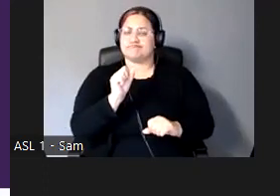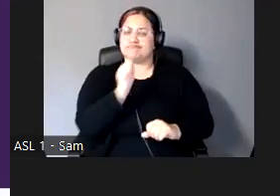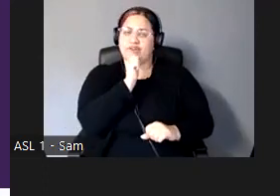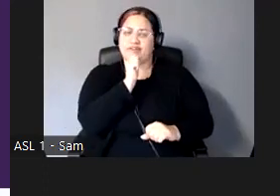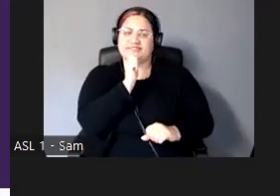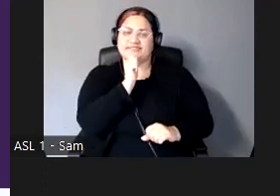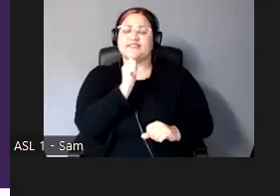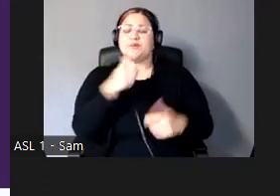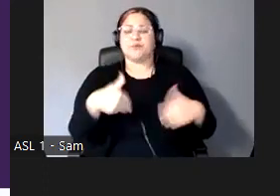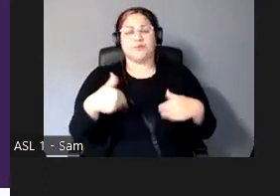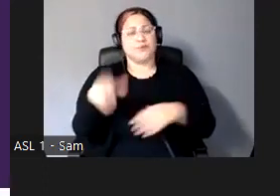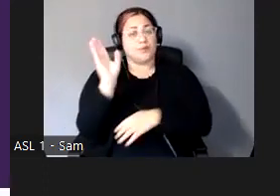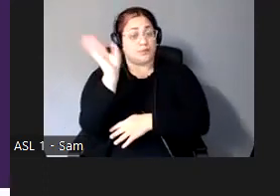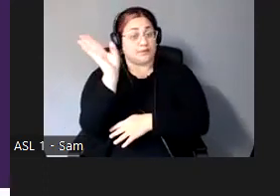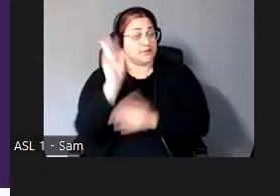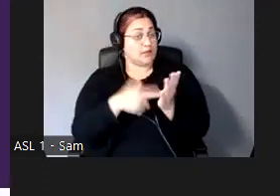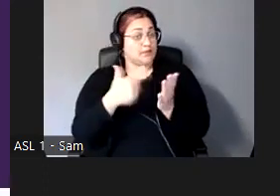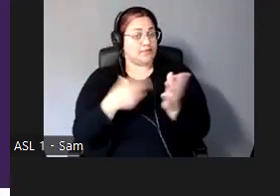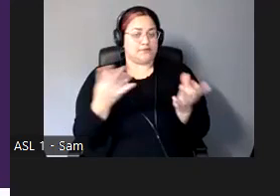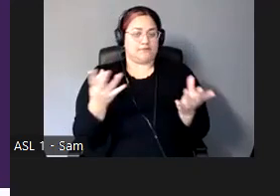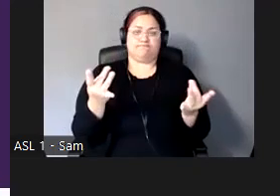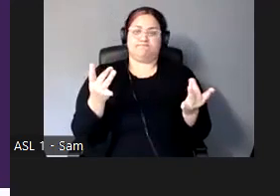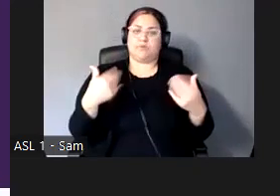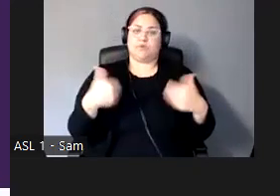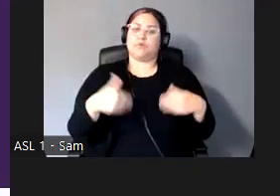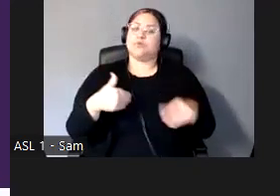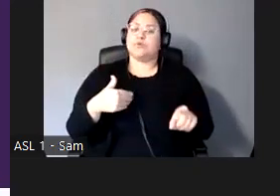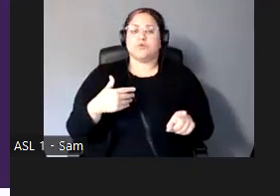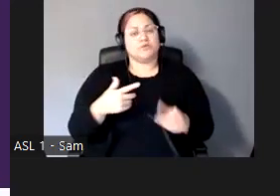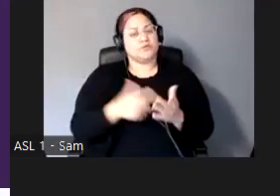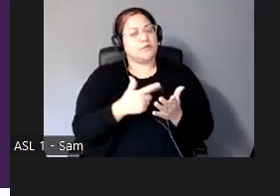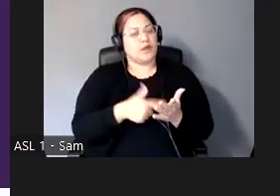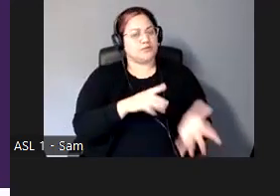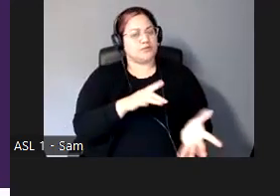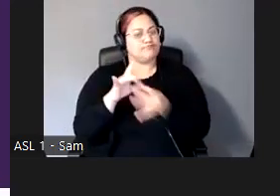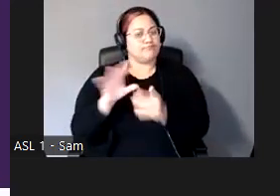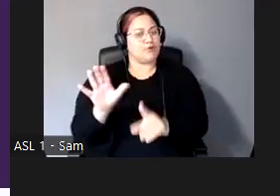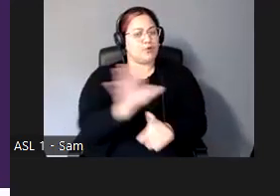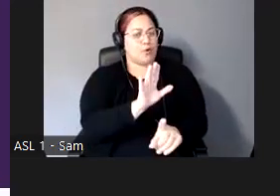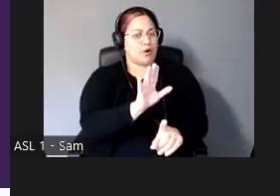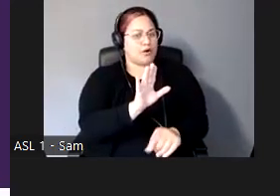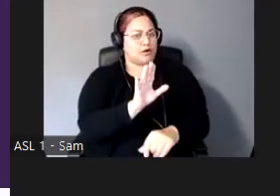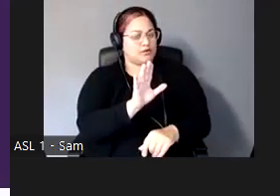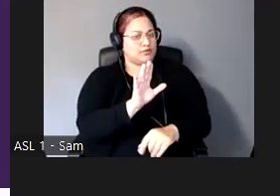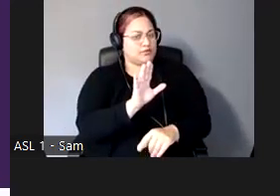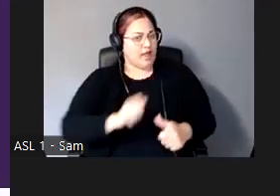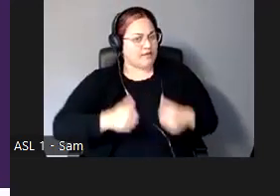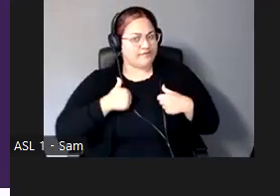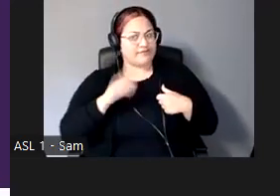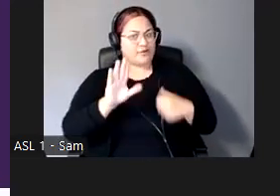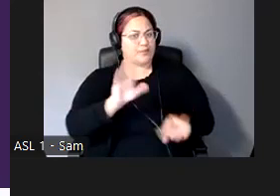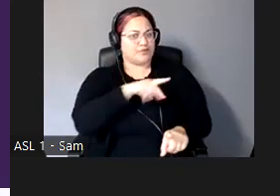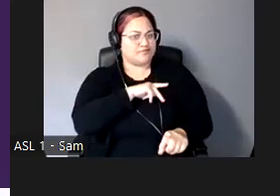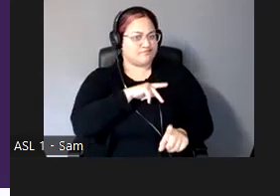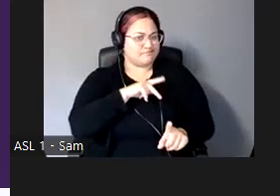present are on issues that could be related to personal circumstances or issues. So we do like to make sure